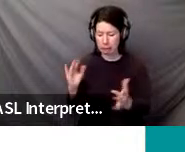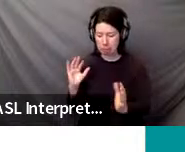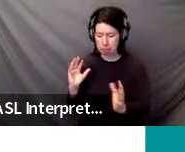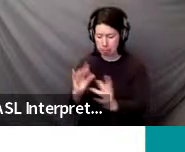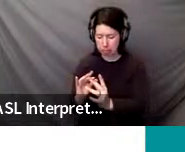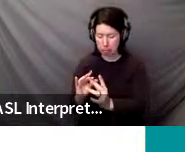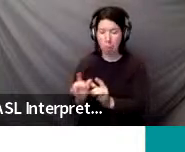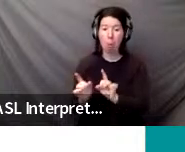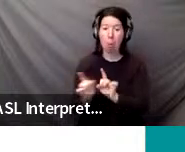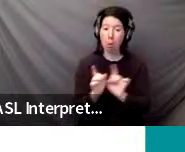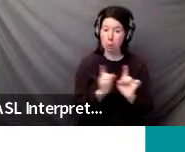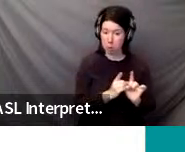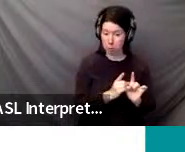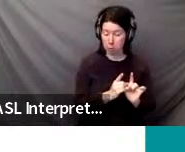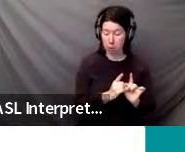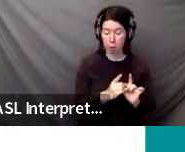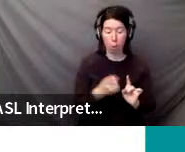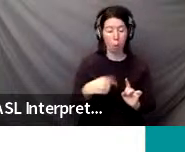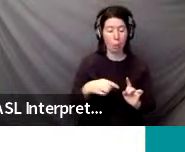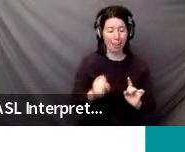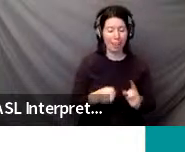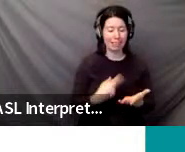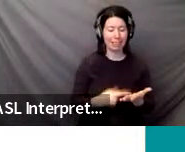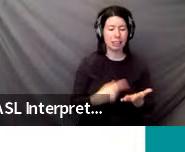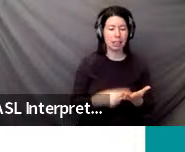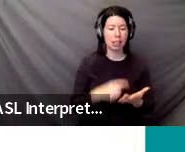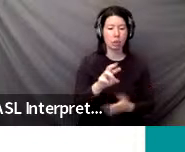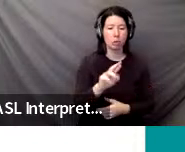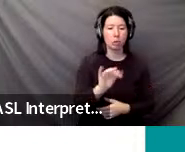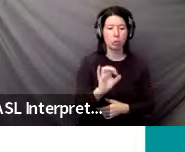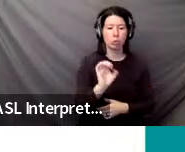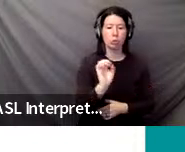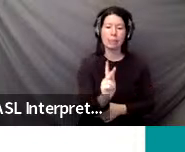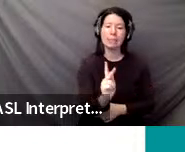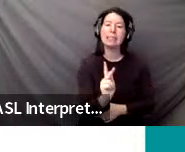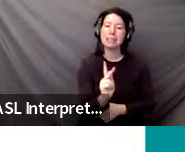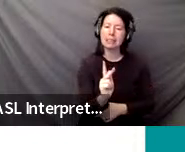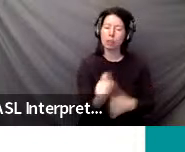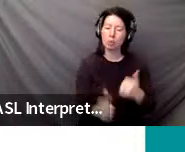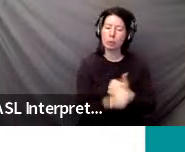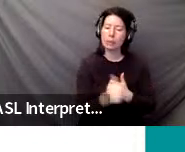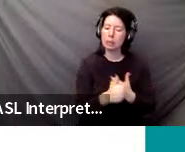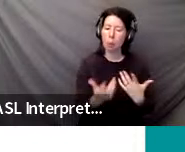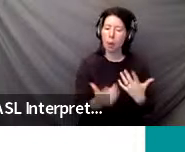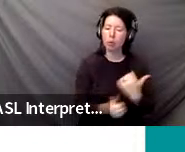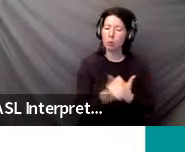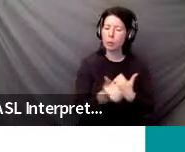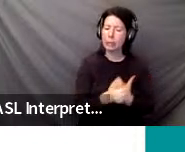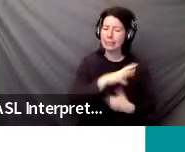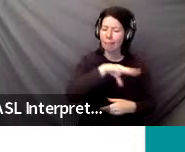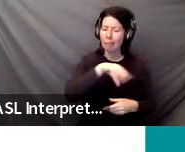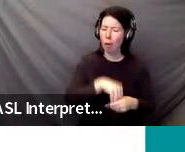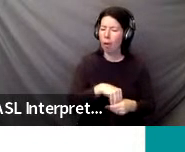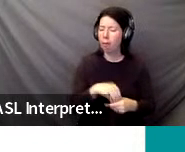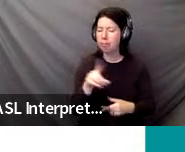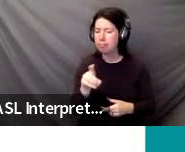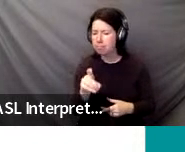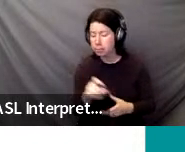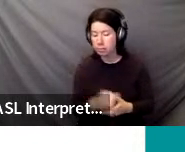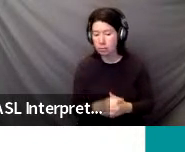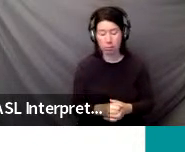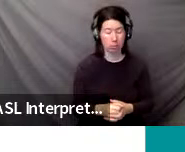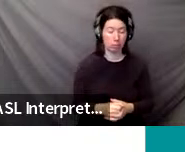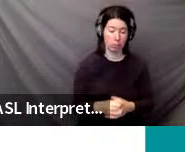us to really talk about risk. What are the risks to a program like this? It's the 5-mile stretch